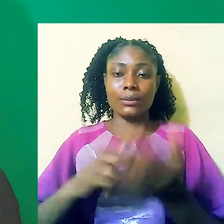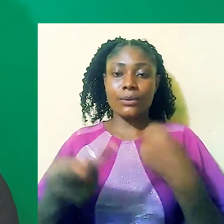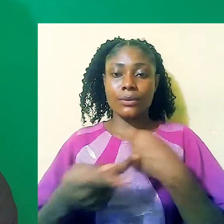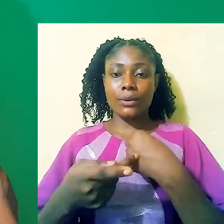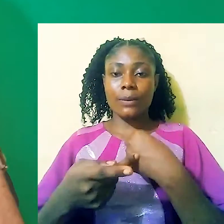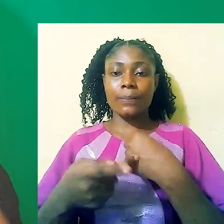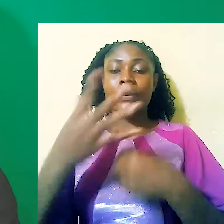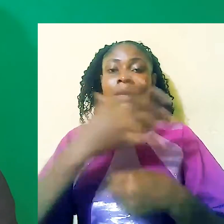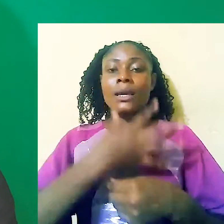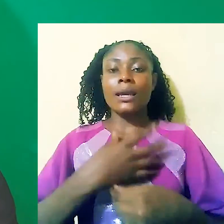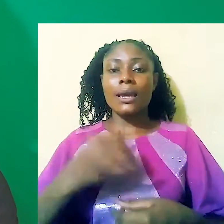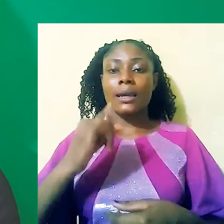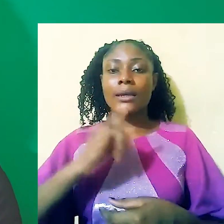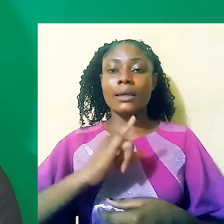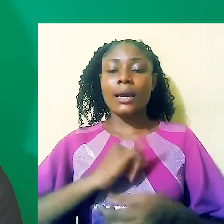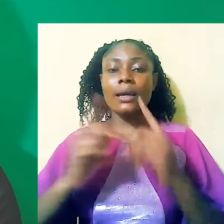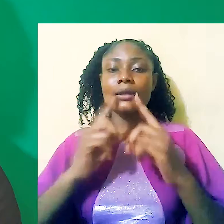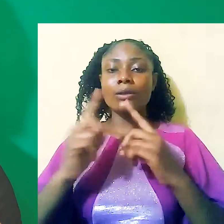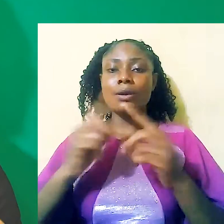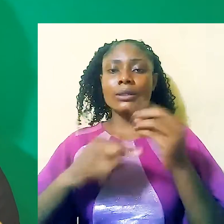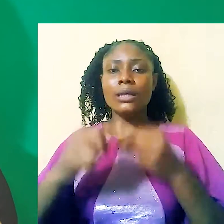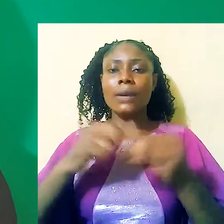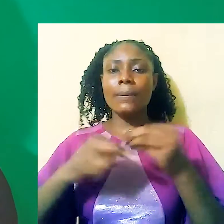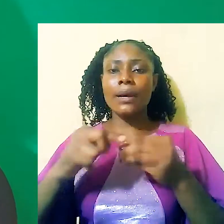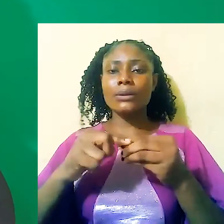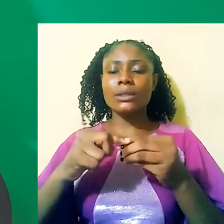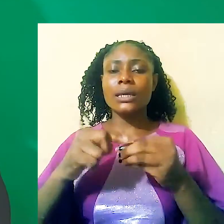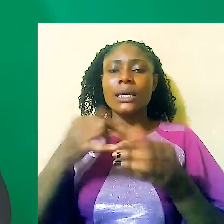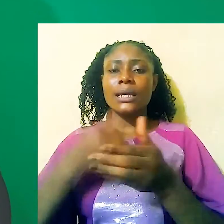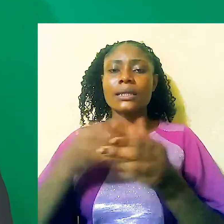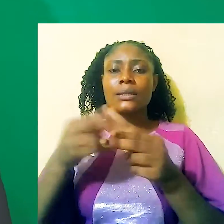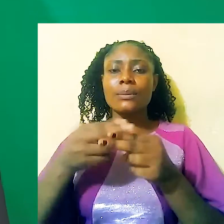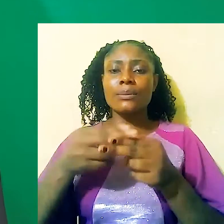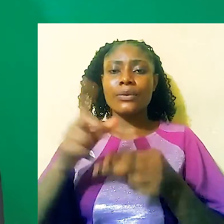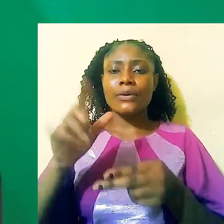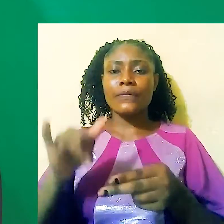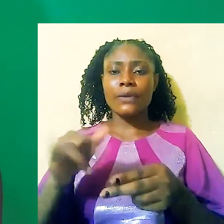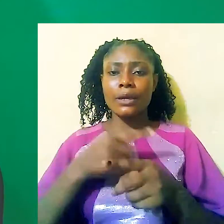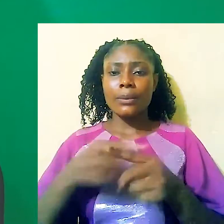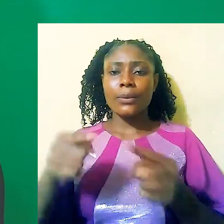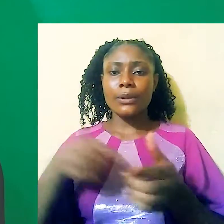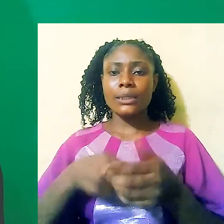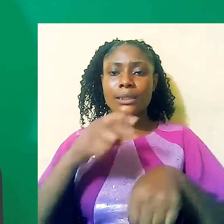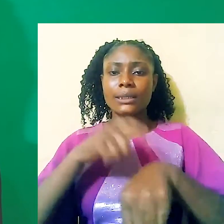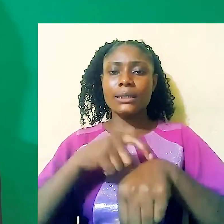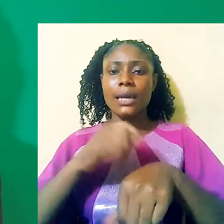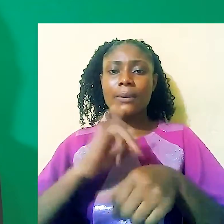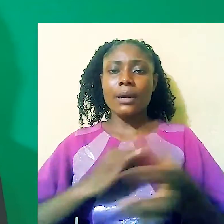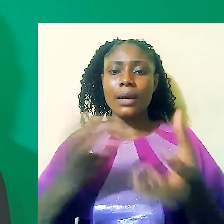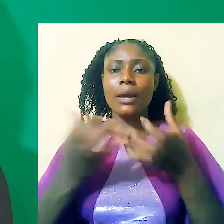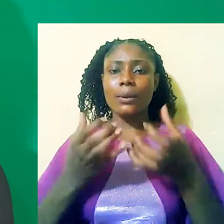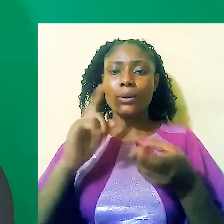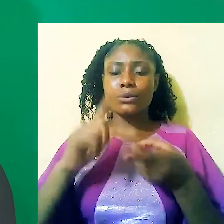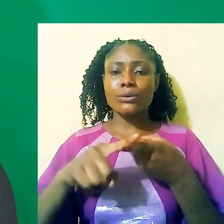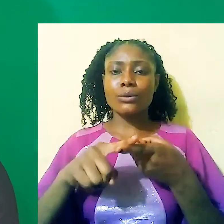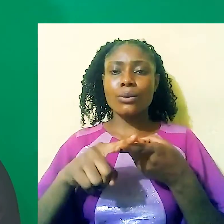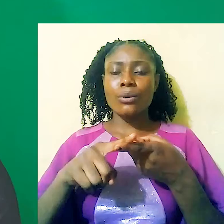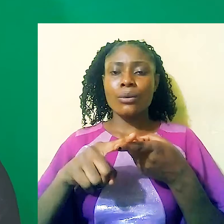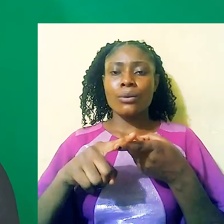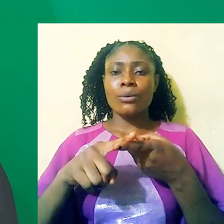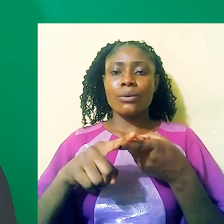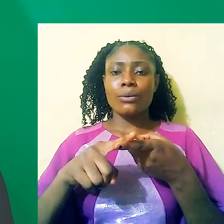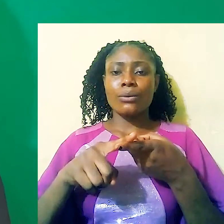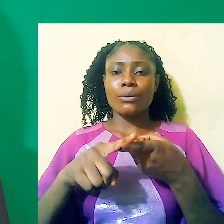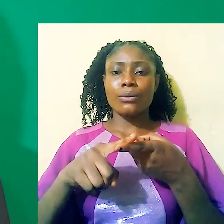discussions in this program, and I talked about it briefly, but this time